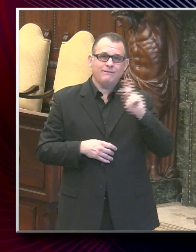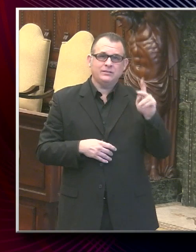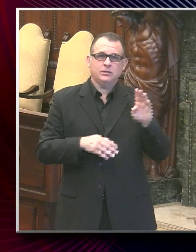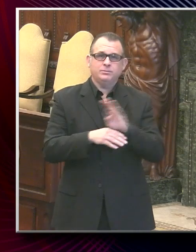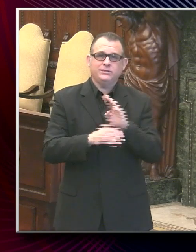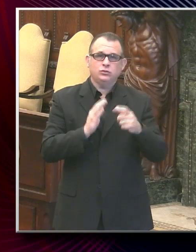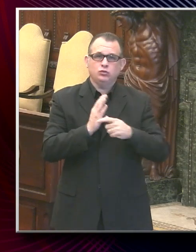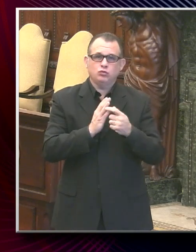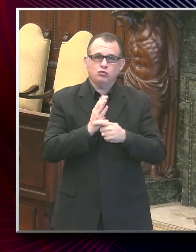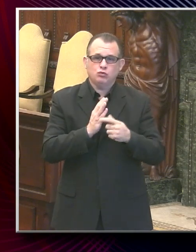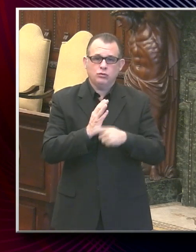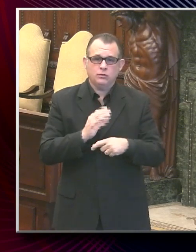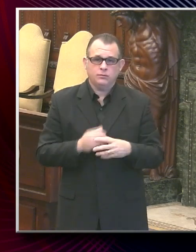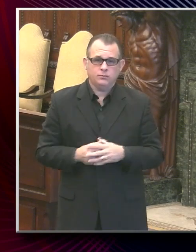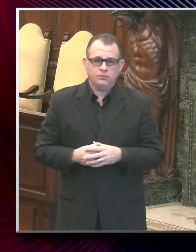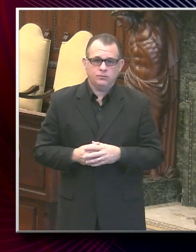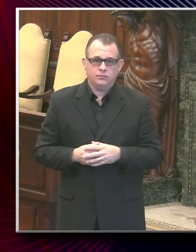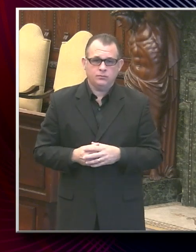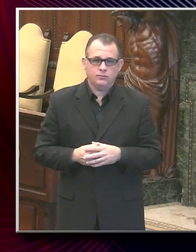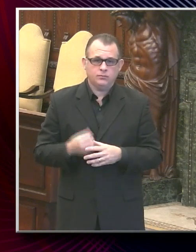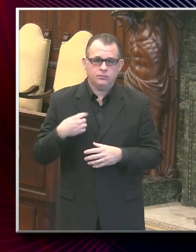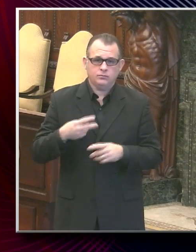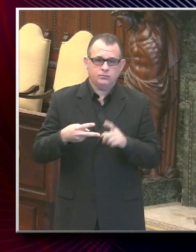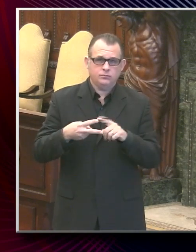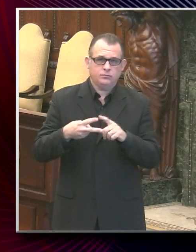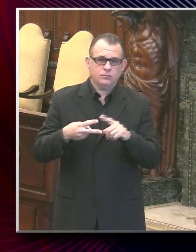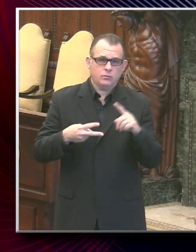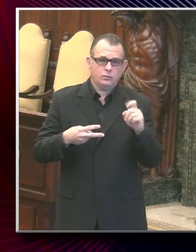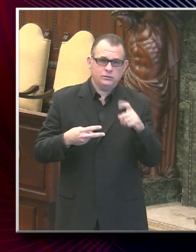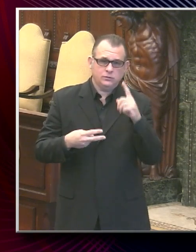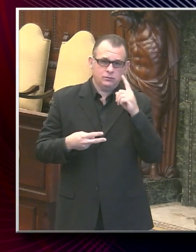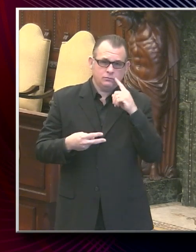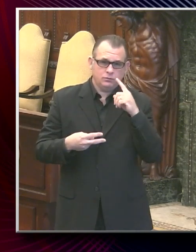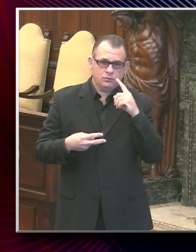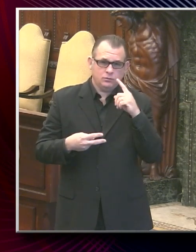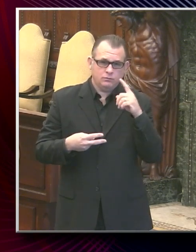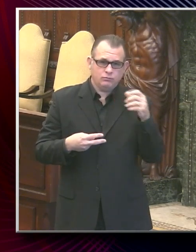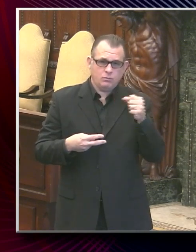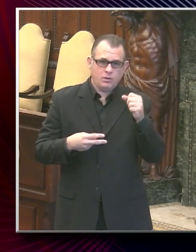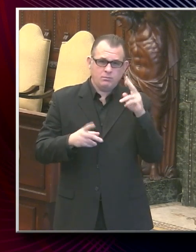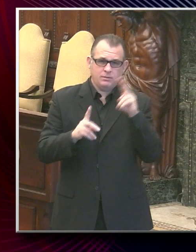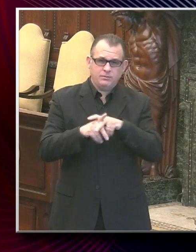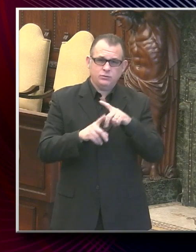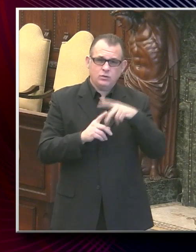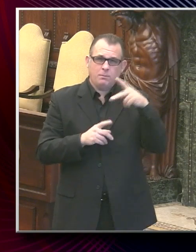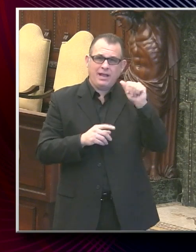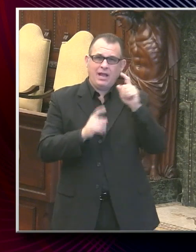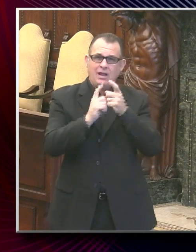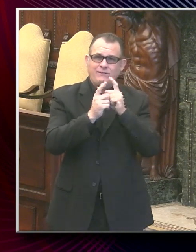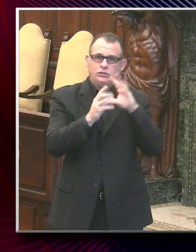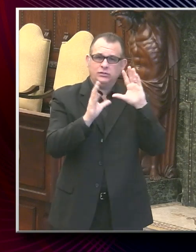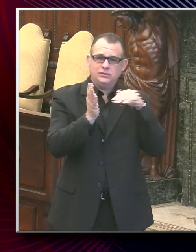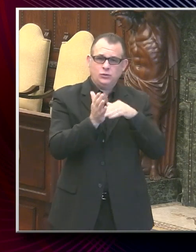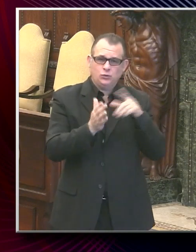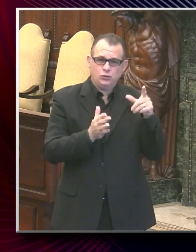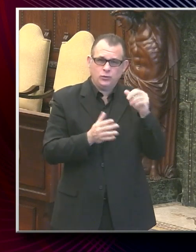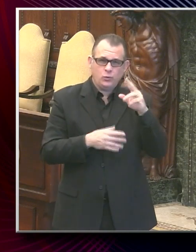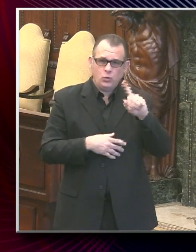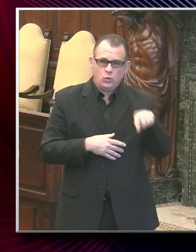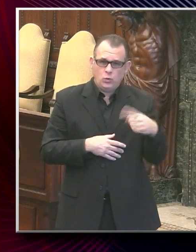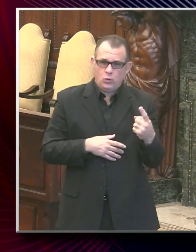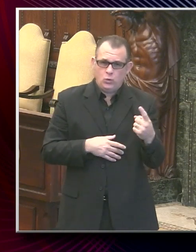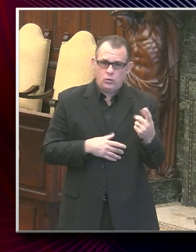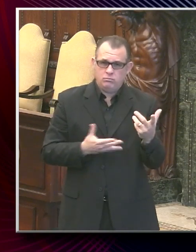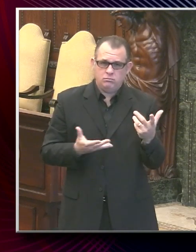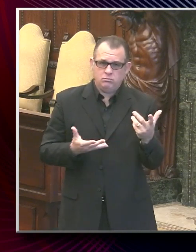two super quick questions. The first one is, does this moratorium apply to the Pennsylvania Convention Center, or do restrictions on indoor events really more